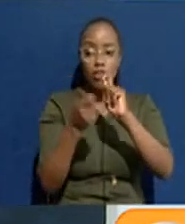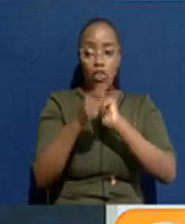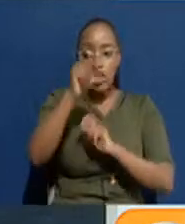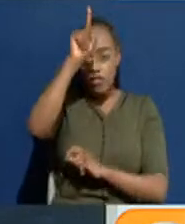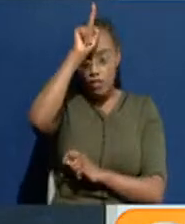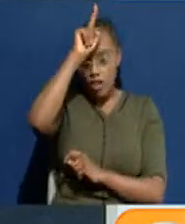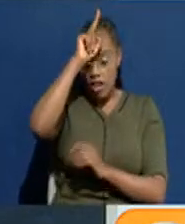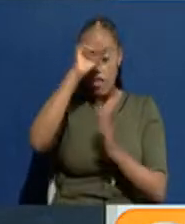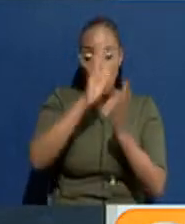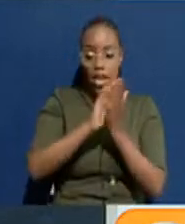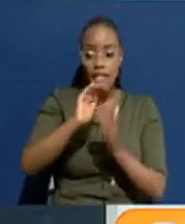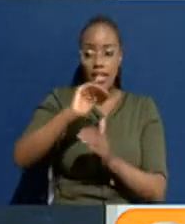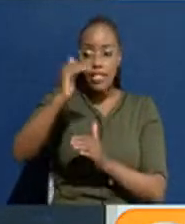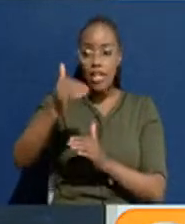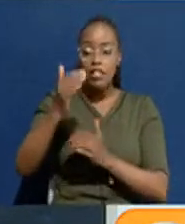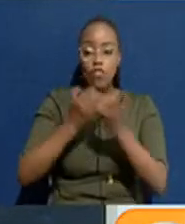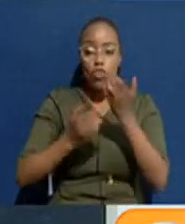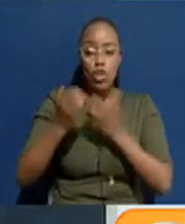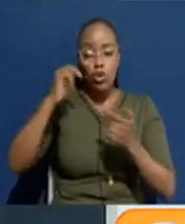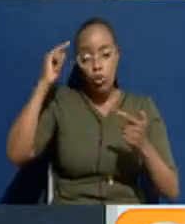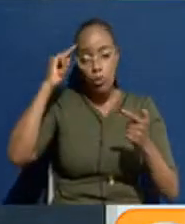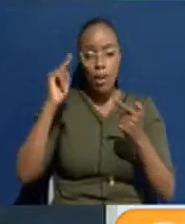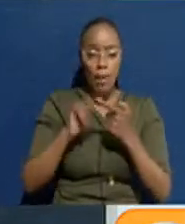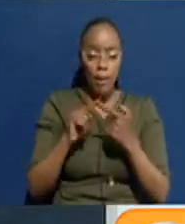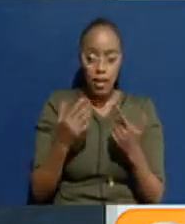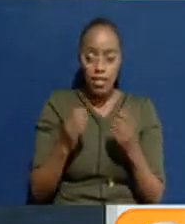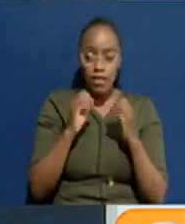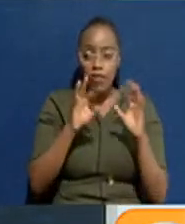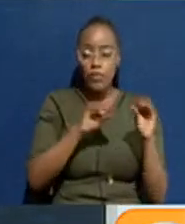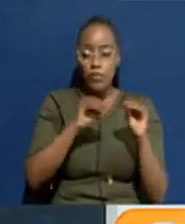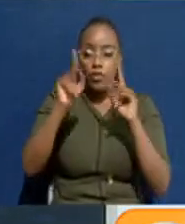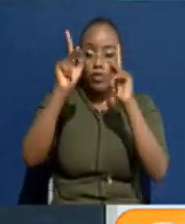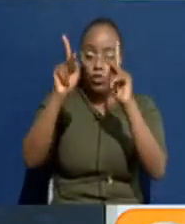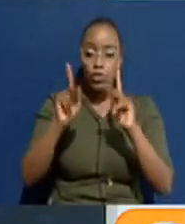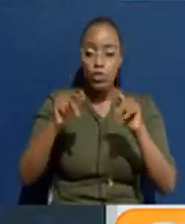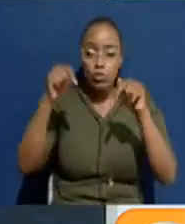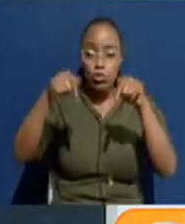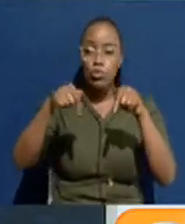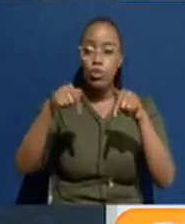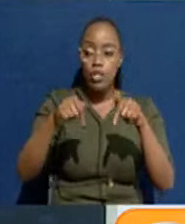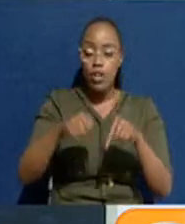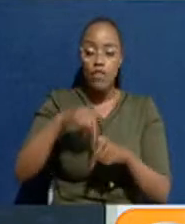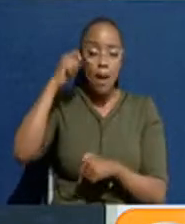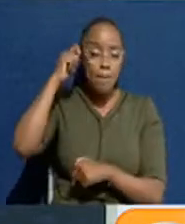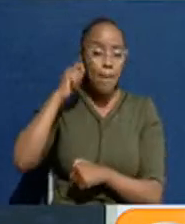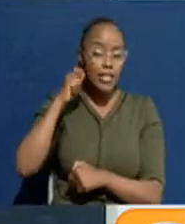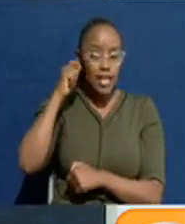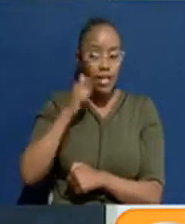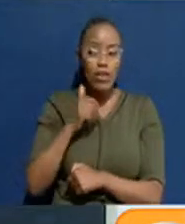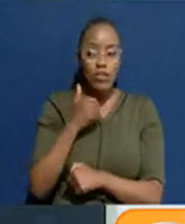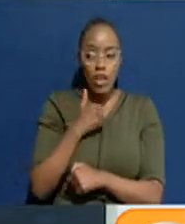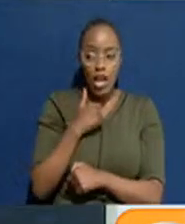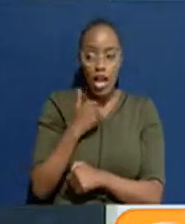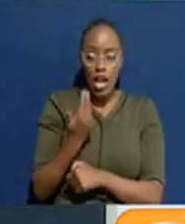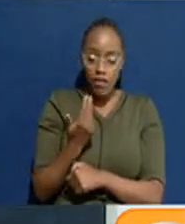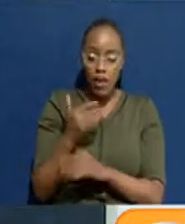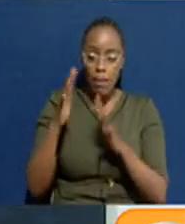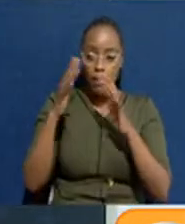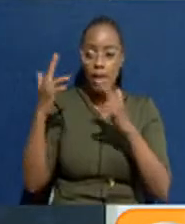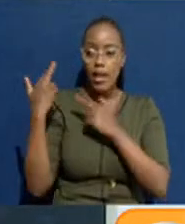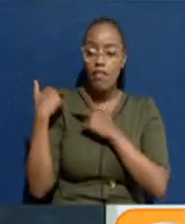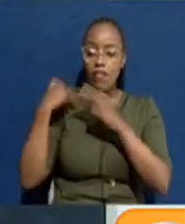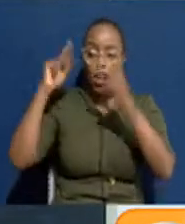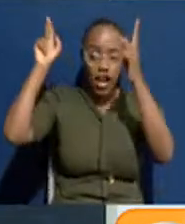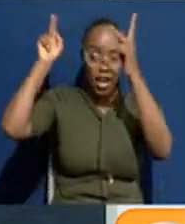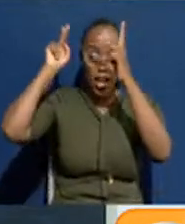villages and towns for economic purposes. Okay. If you go to Kisumu today, Maseno has played a major role.